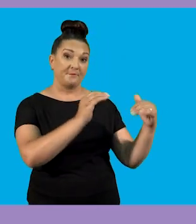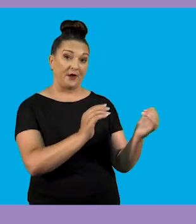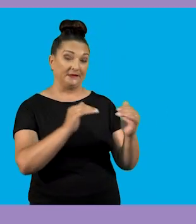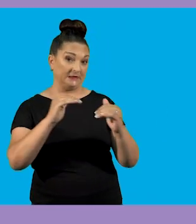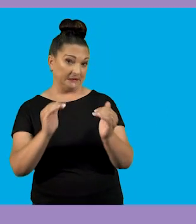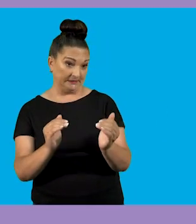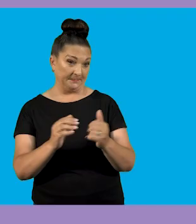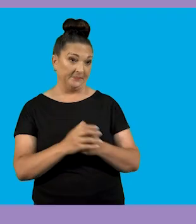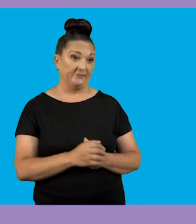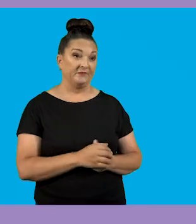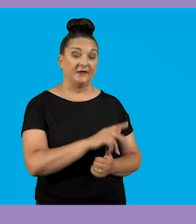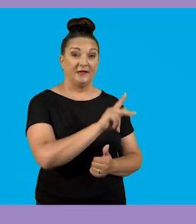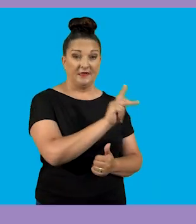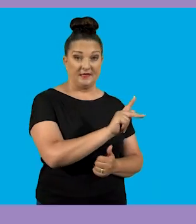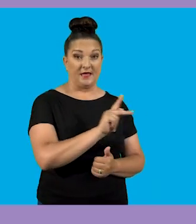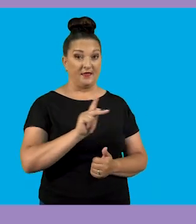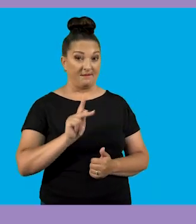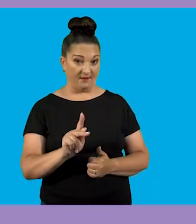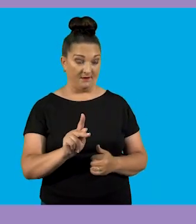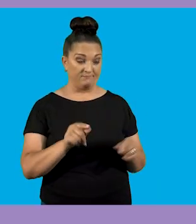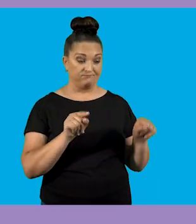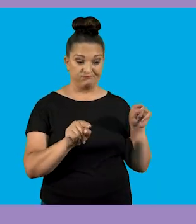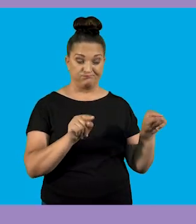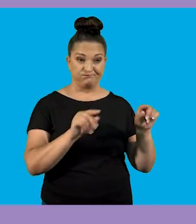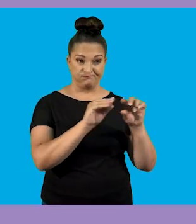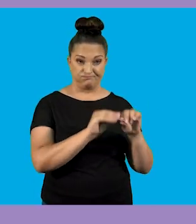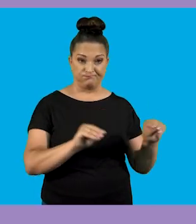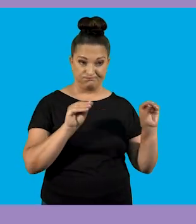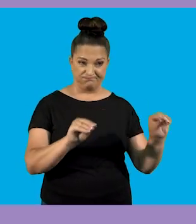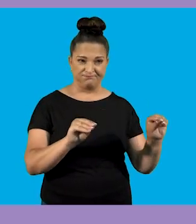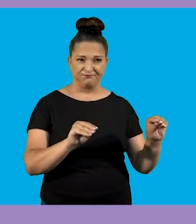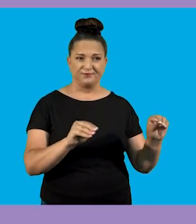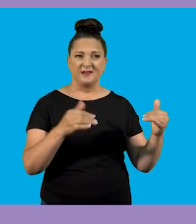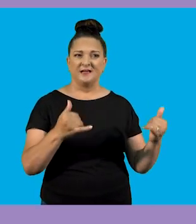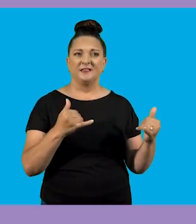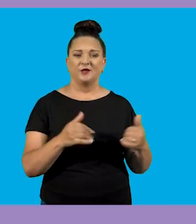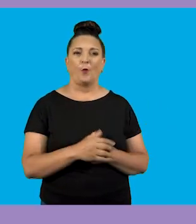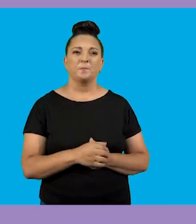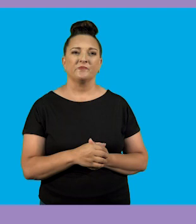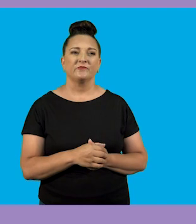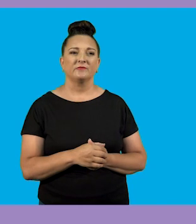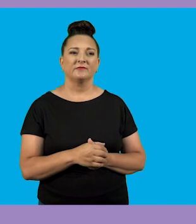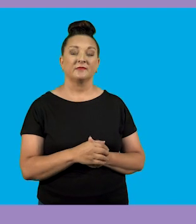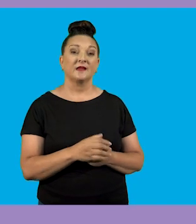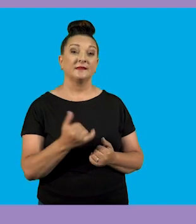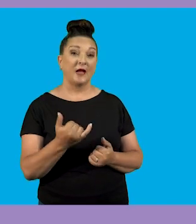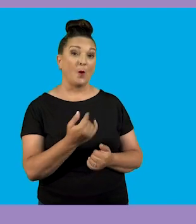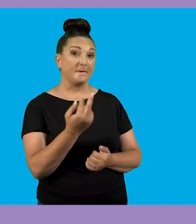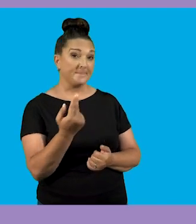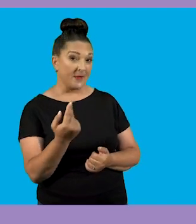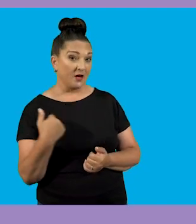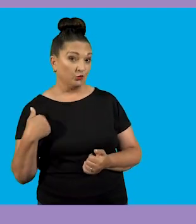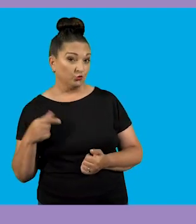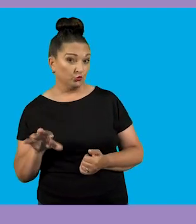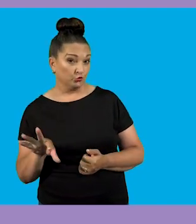brackets, then we are going to place k in each of the brackets, and the second term in each of the brackets is going to be that pair that